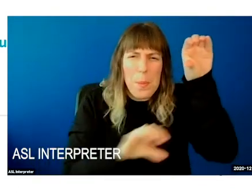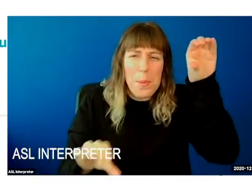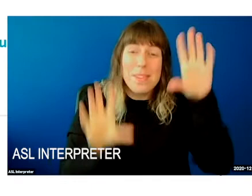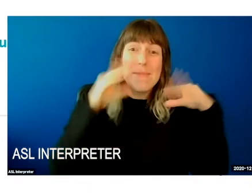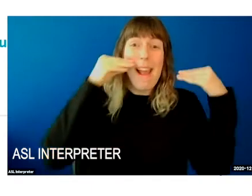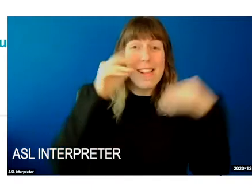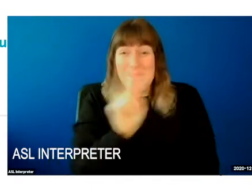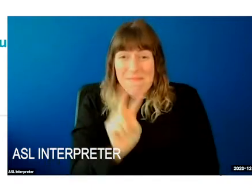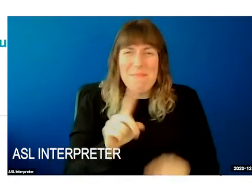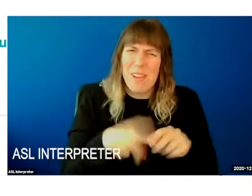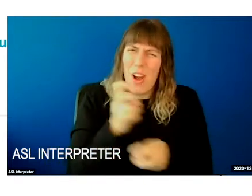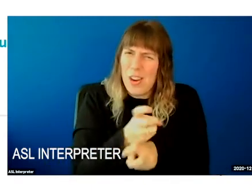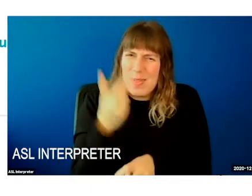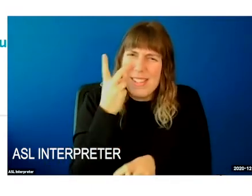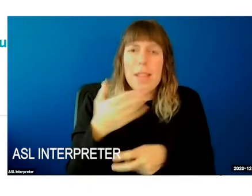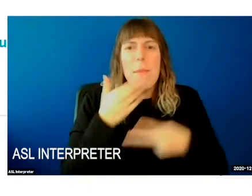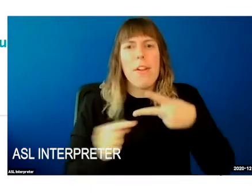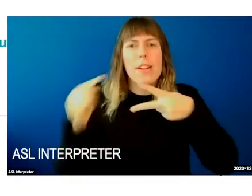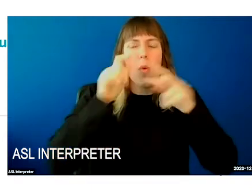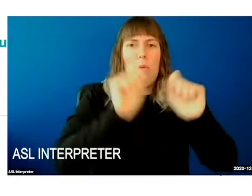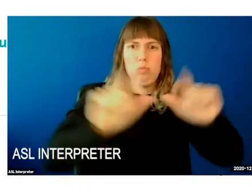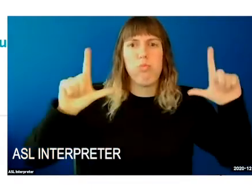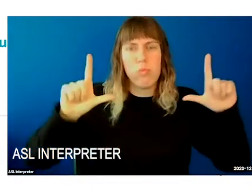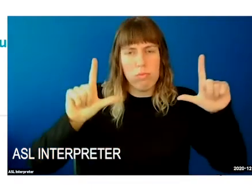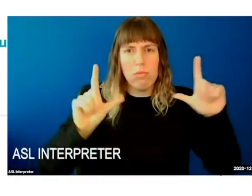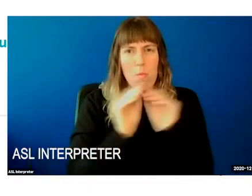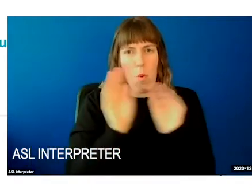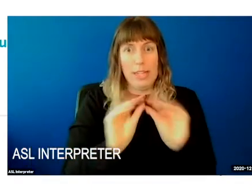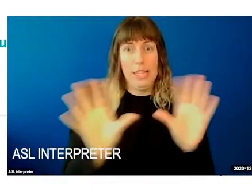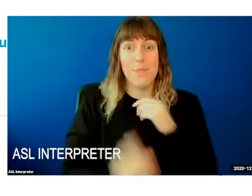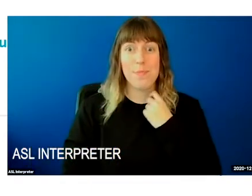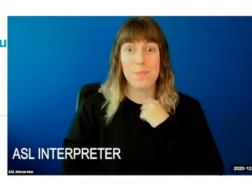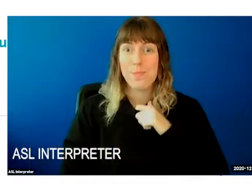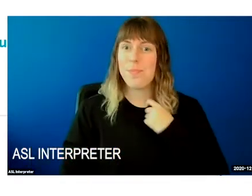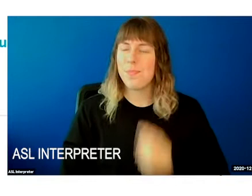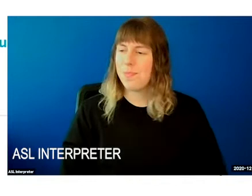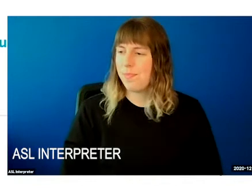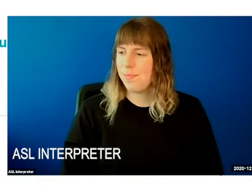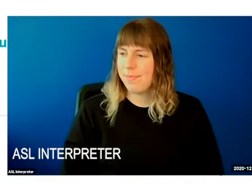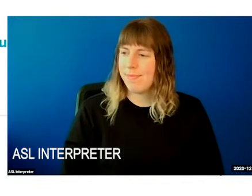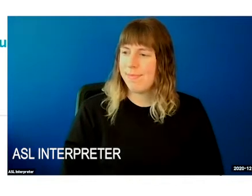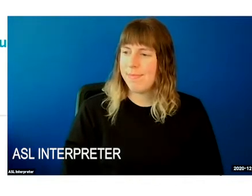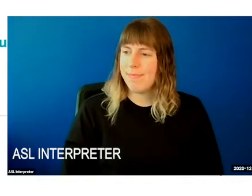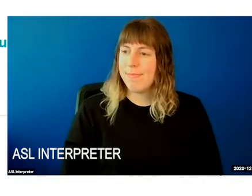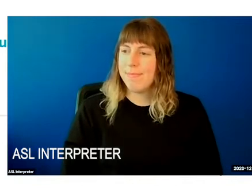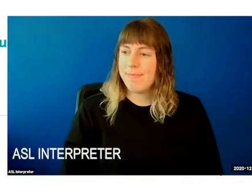small screens, so lots of smiling faces, but you won't be able to see the speaker and focus in quite as much.